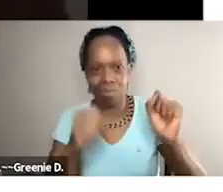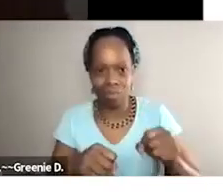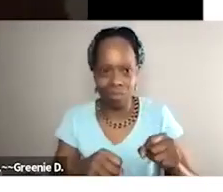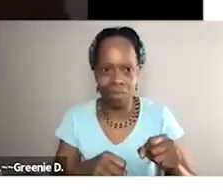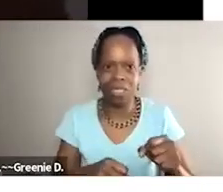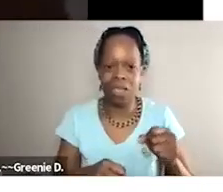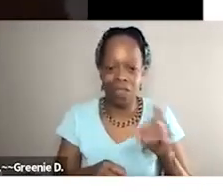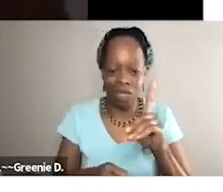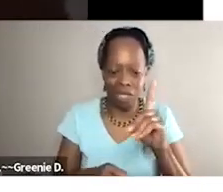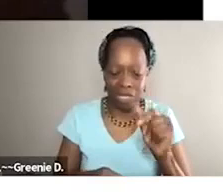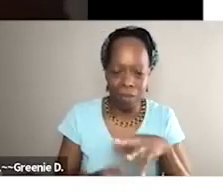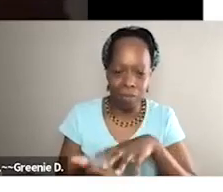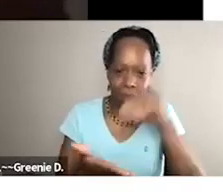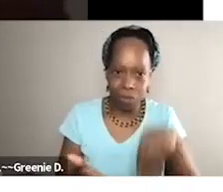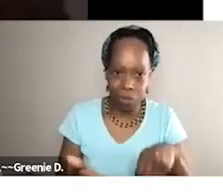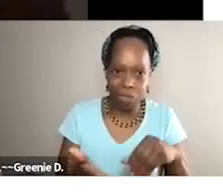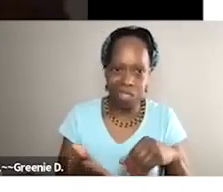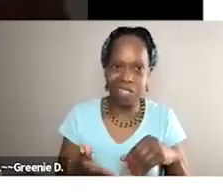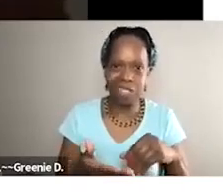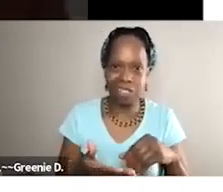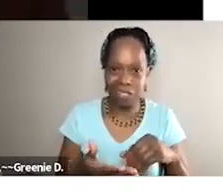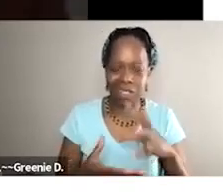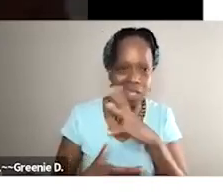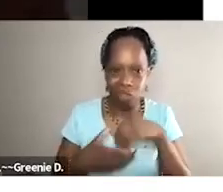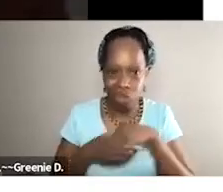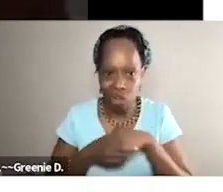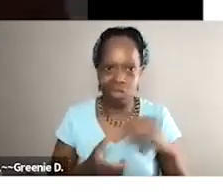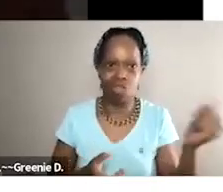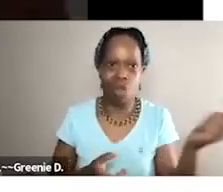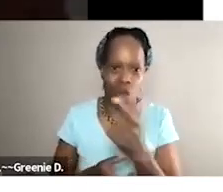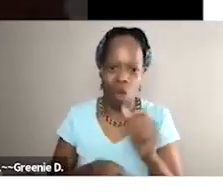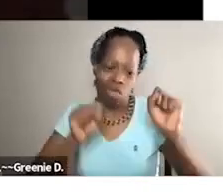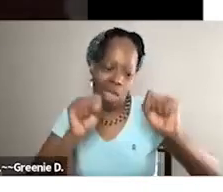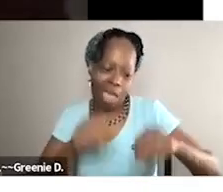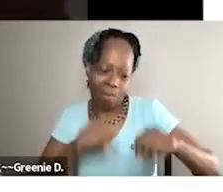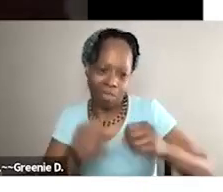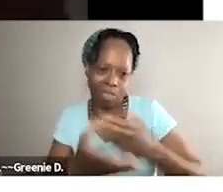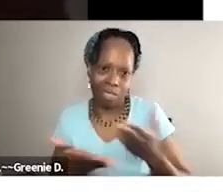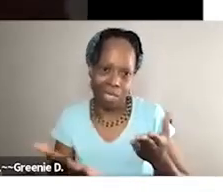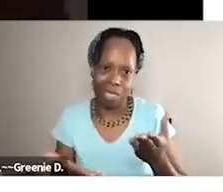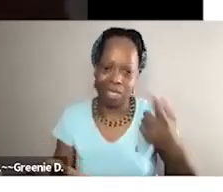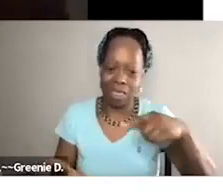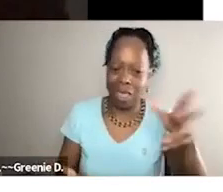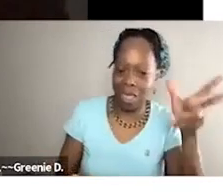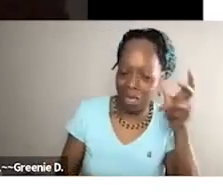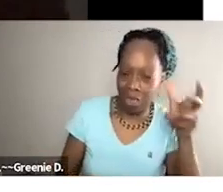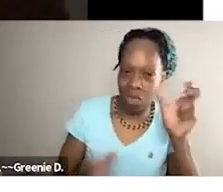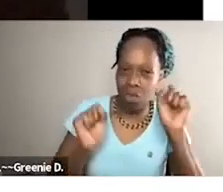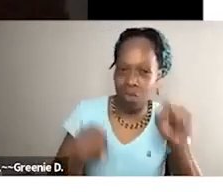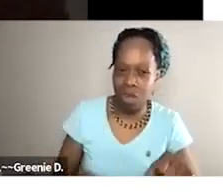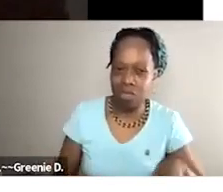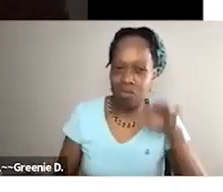internalize all of the ableist things that they hear. It's you got to find the balance between the two, and